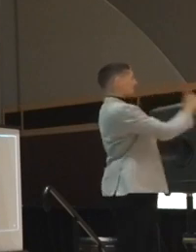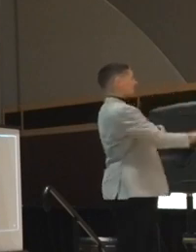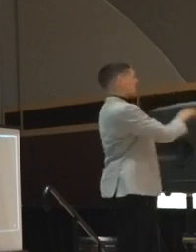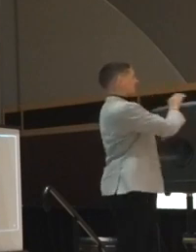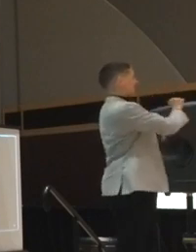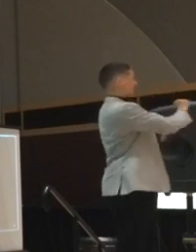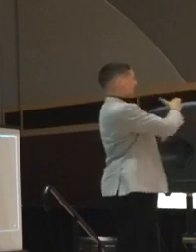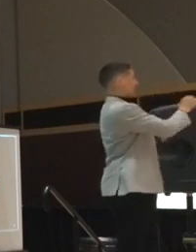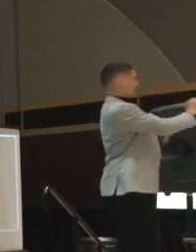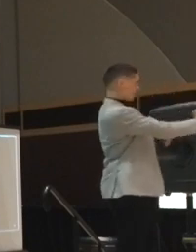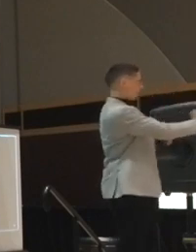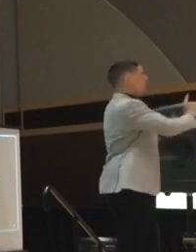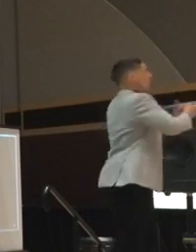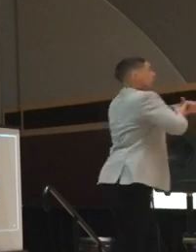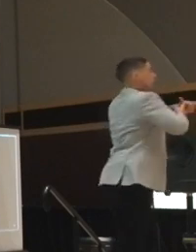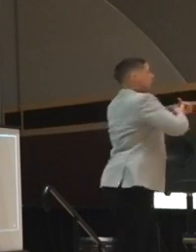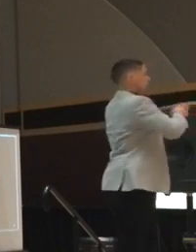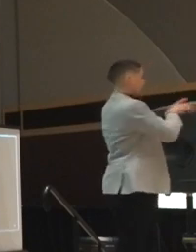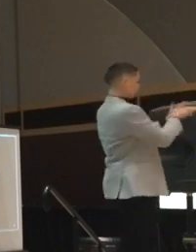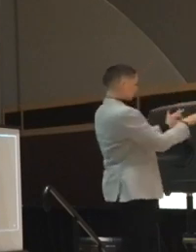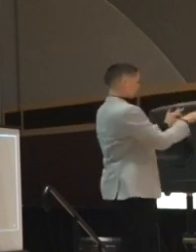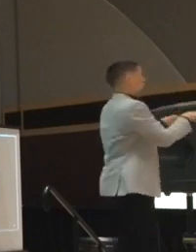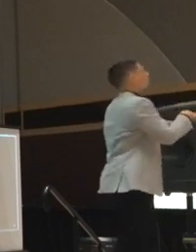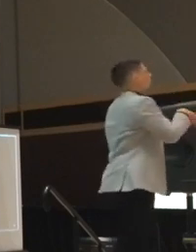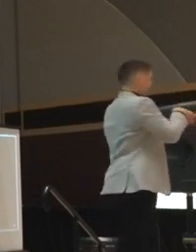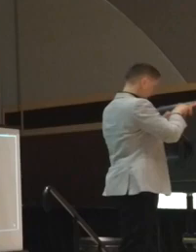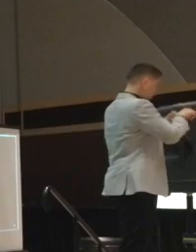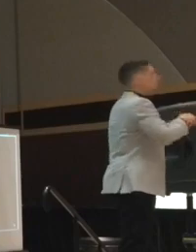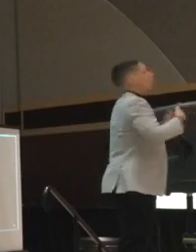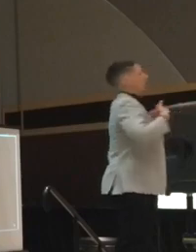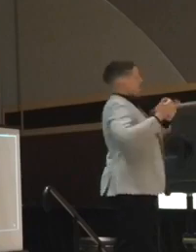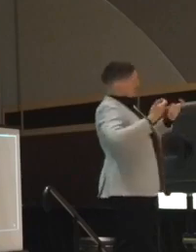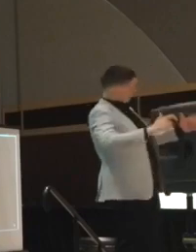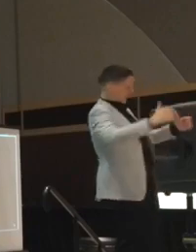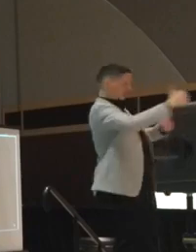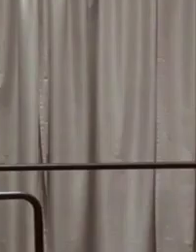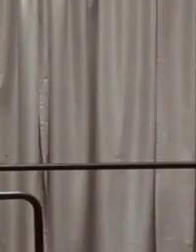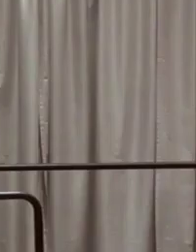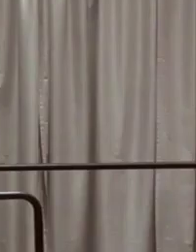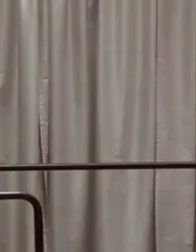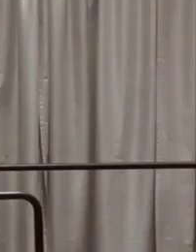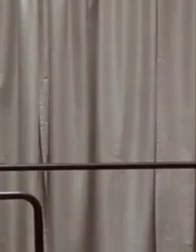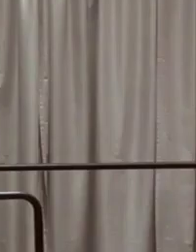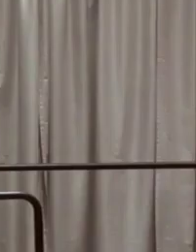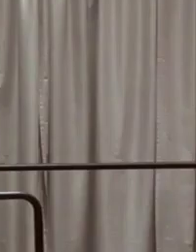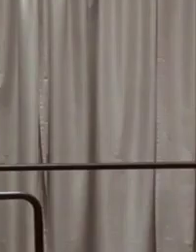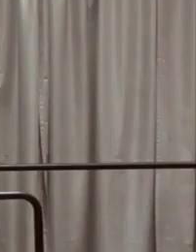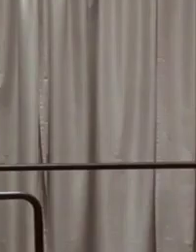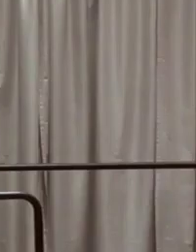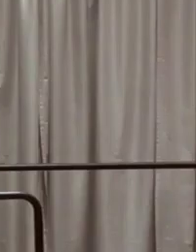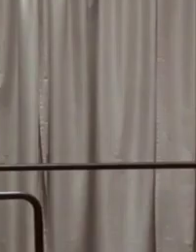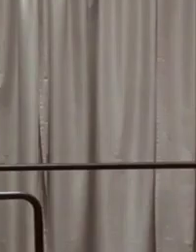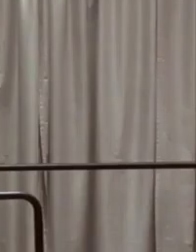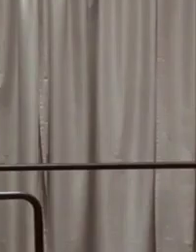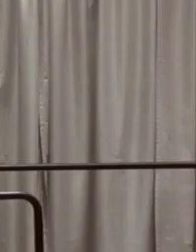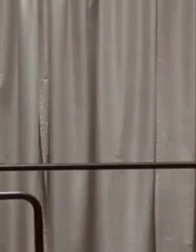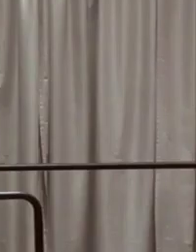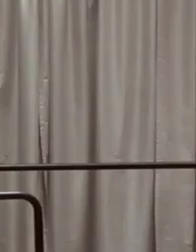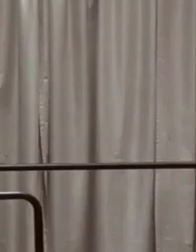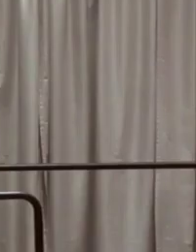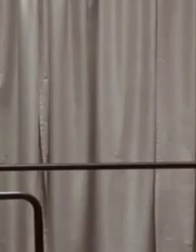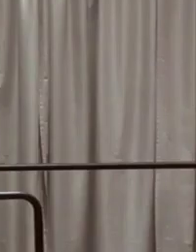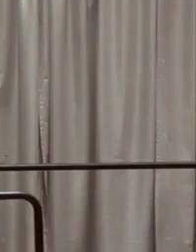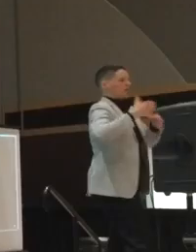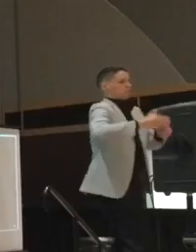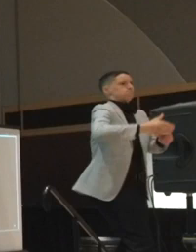year of engineering class. So this great big toolbox full of tools, big craftsmen with big heavy things. It's on a crane. It's dropped 20